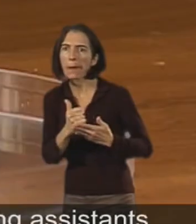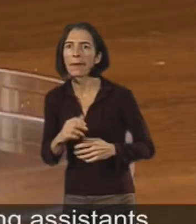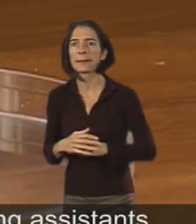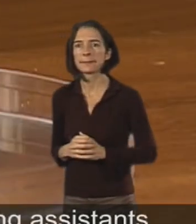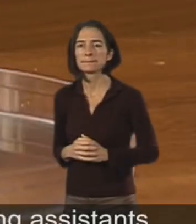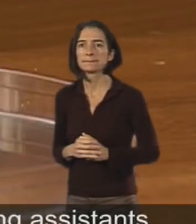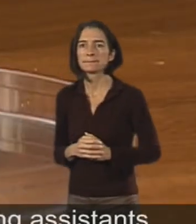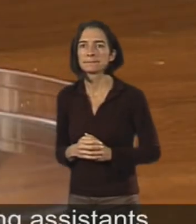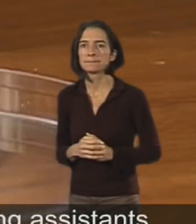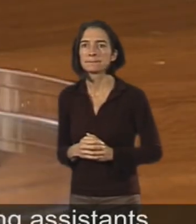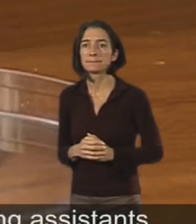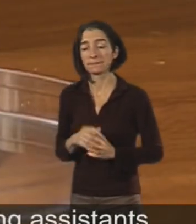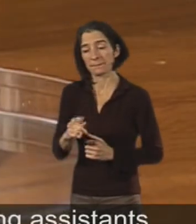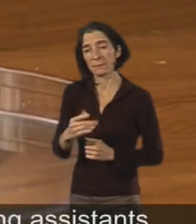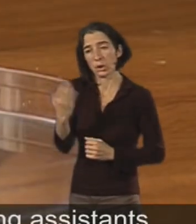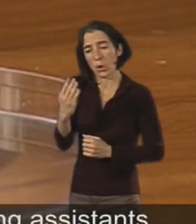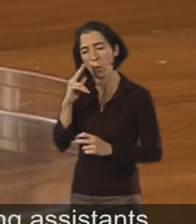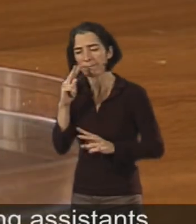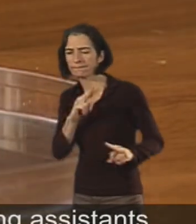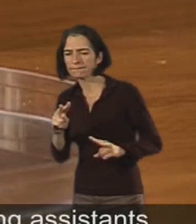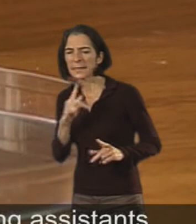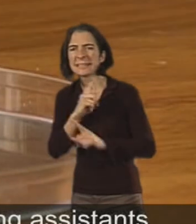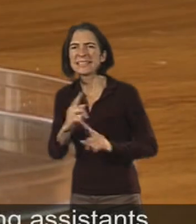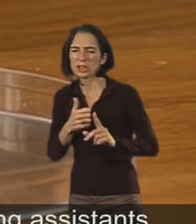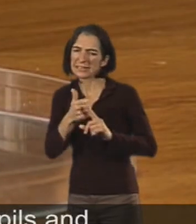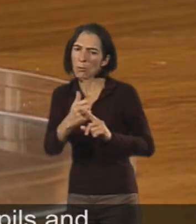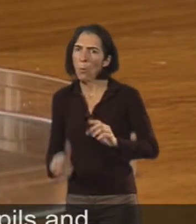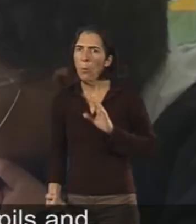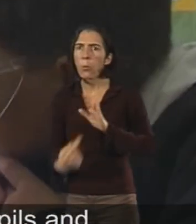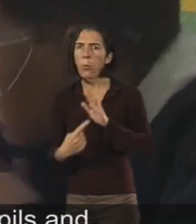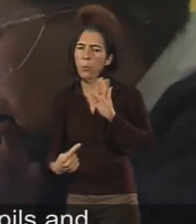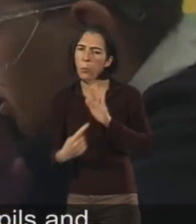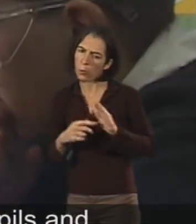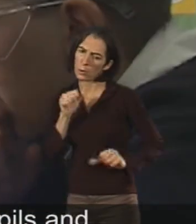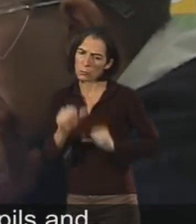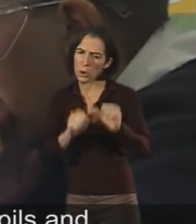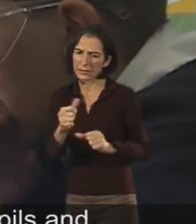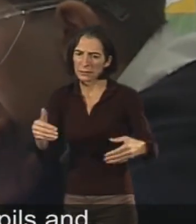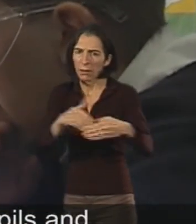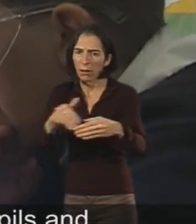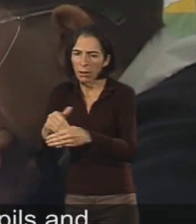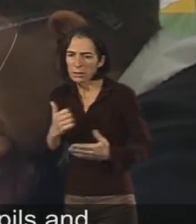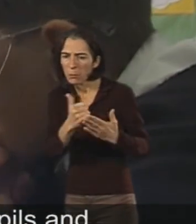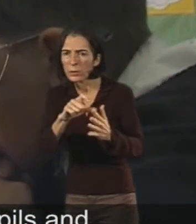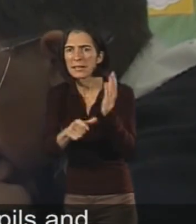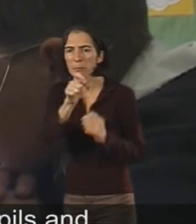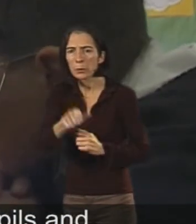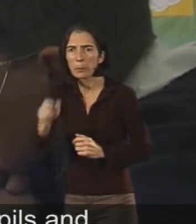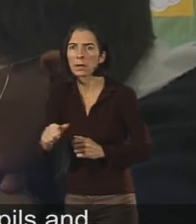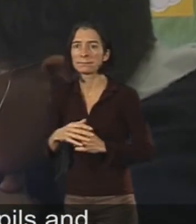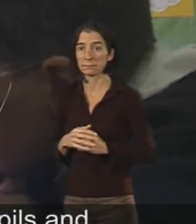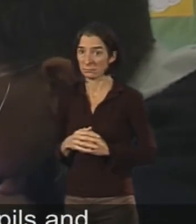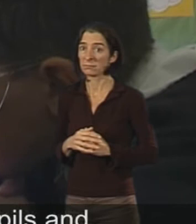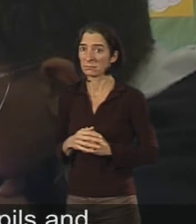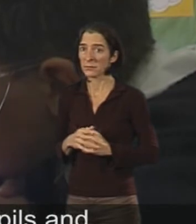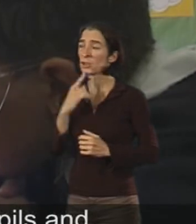The school views the role of teaching assistants as vital to the process of making reasonable adjustments to support disabled pupils. And so the training of